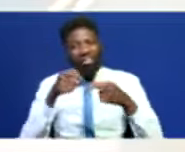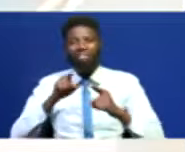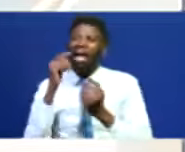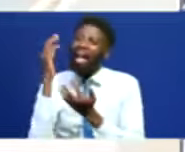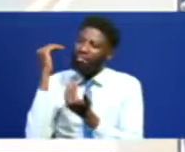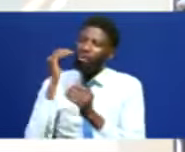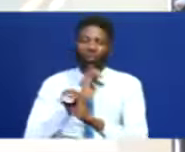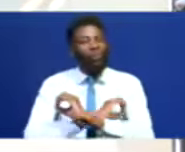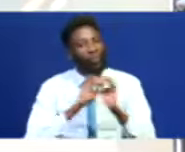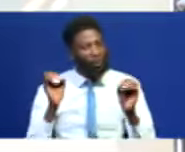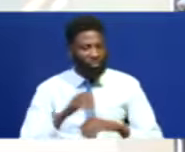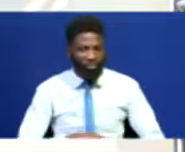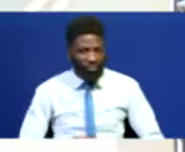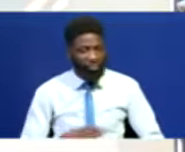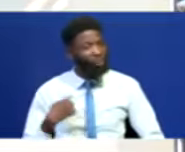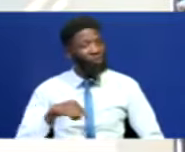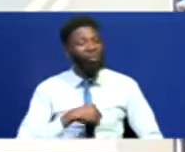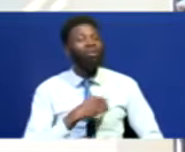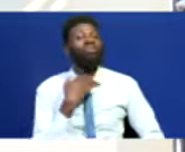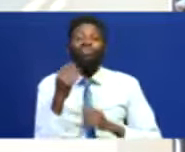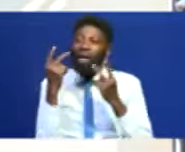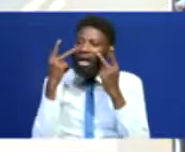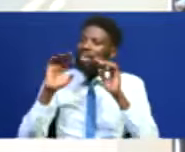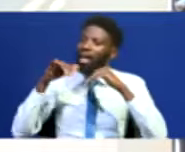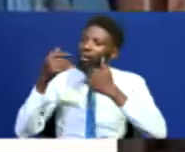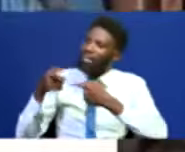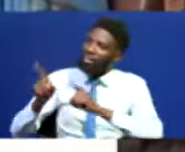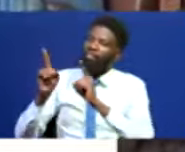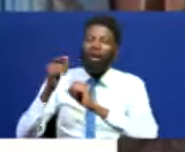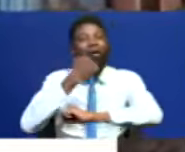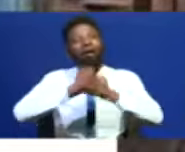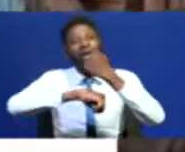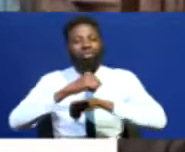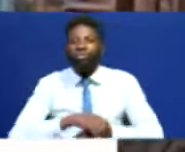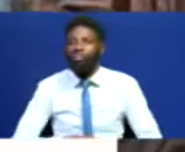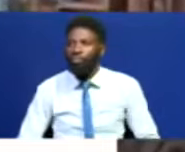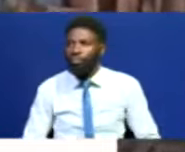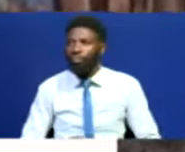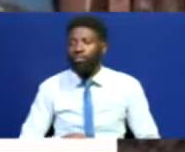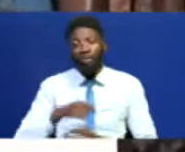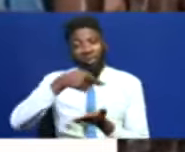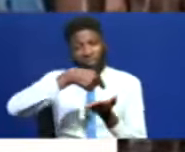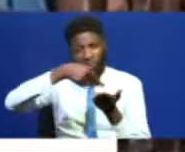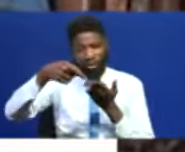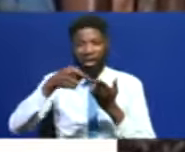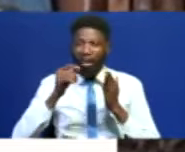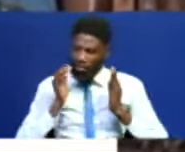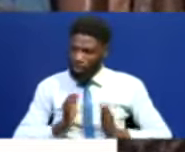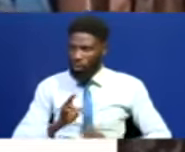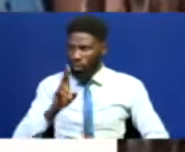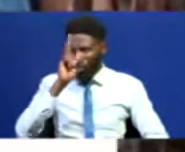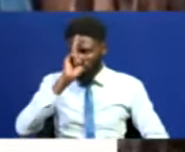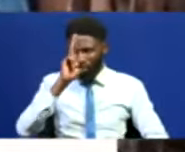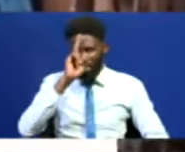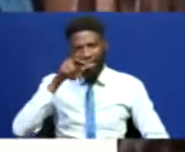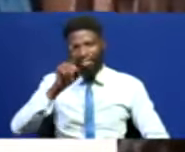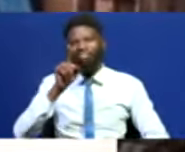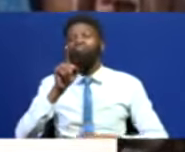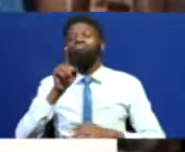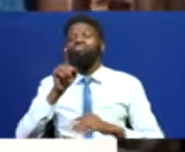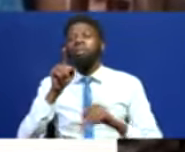expected. So, let's find out how they reacted to it. Midweek, a police officer jumped on a protester